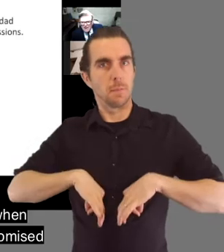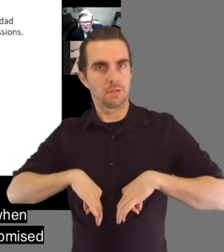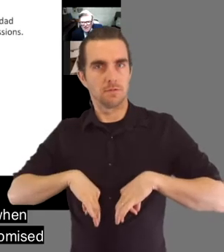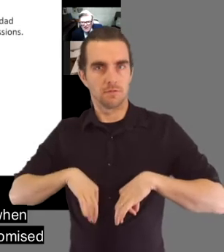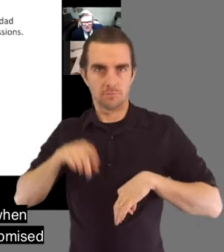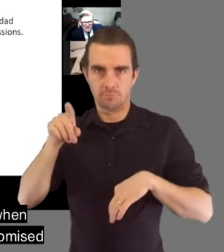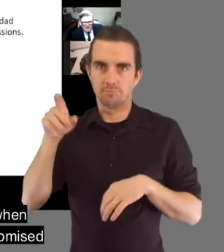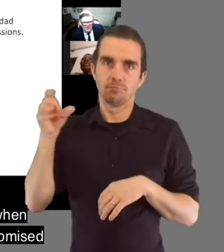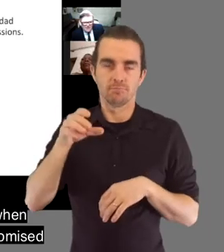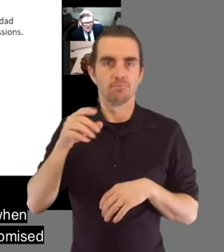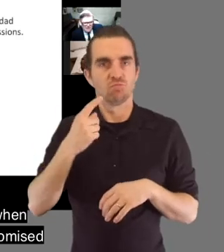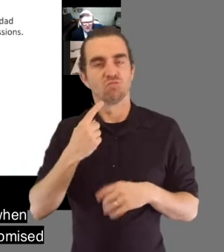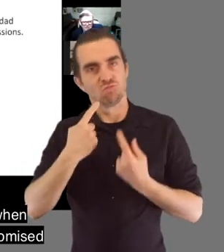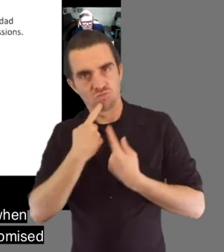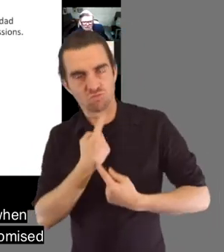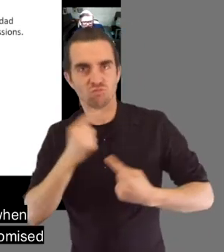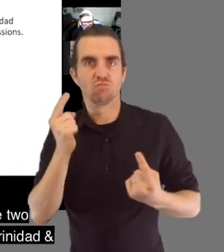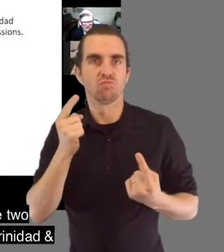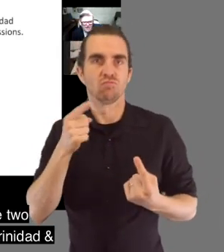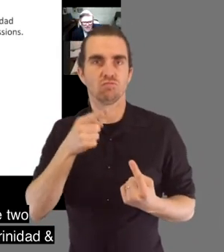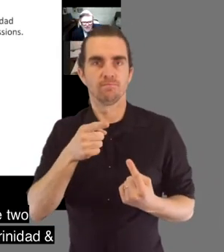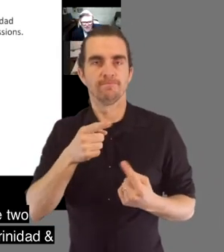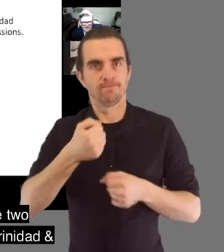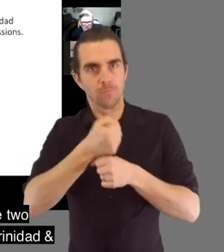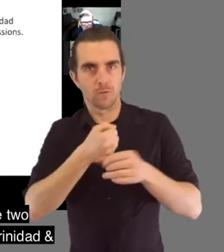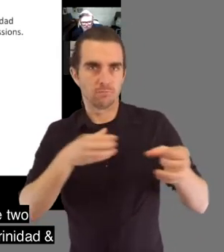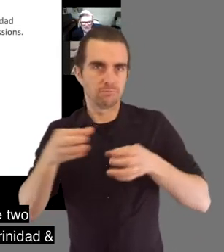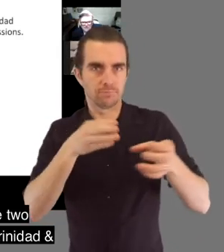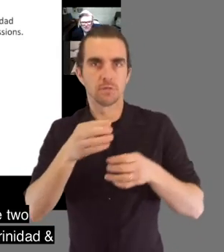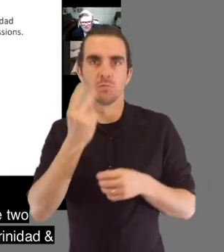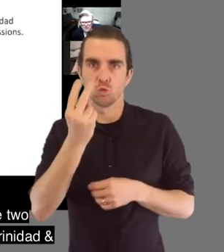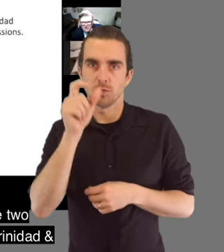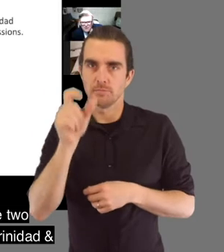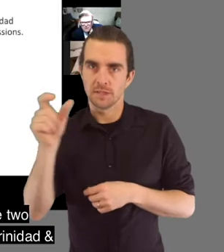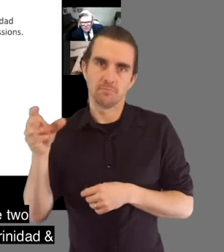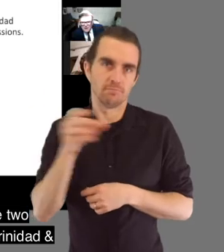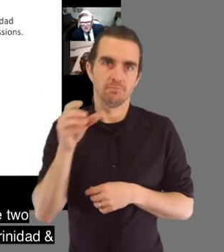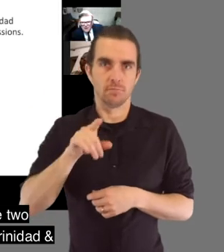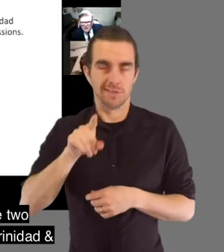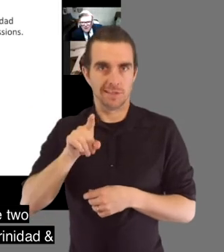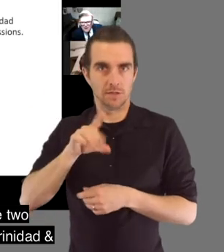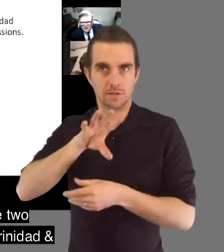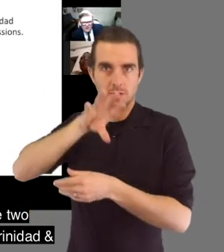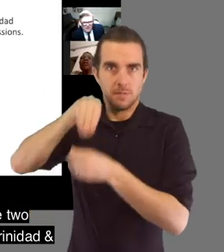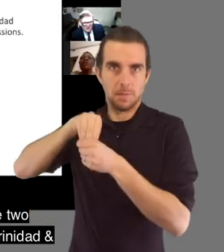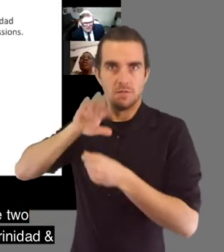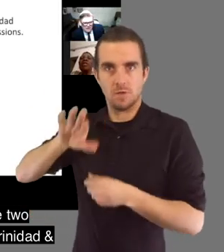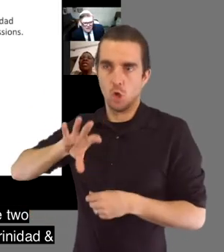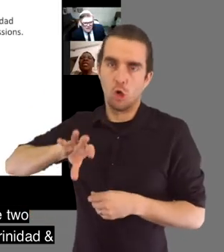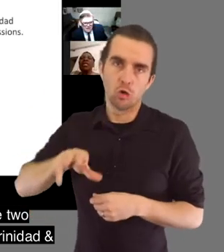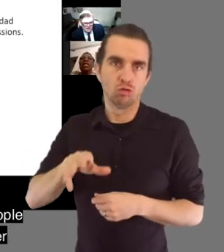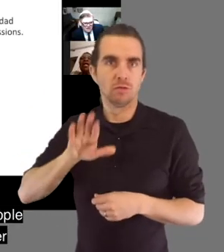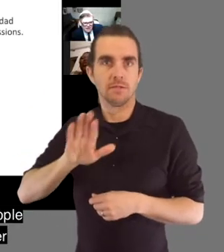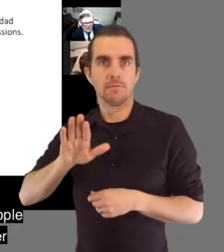ended when Prime Minister Patrick Manning promised employment at the facility for the two men, who are the members of the